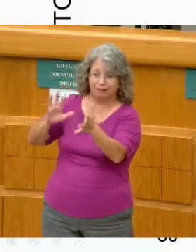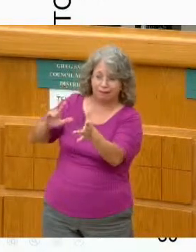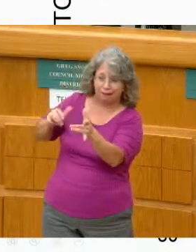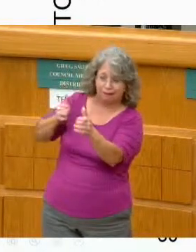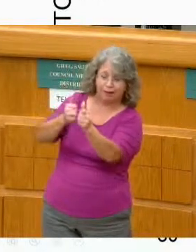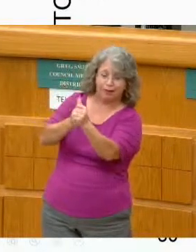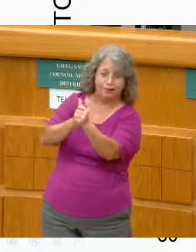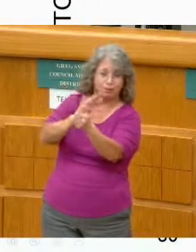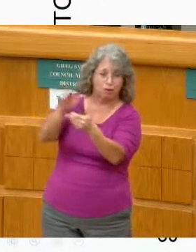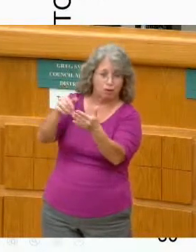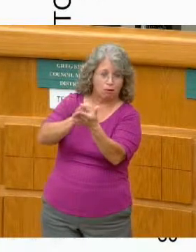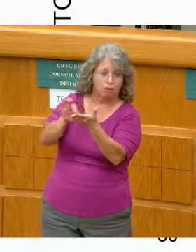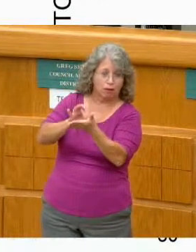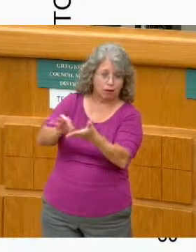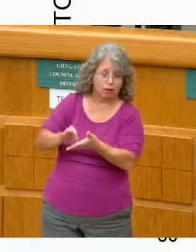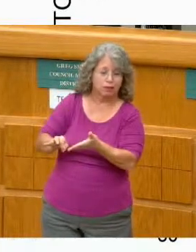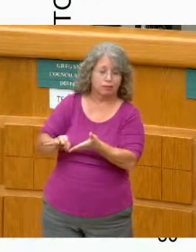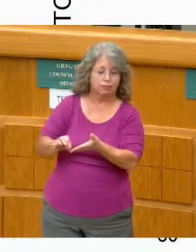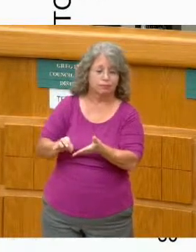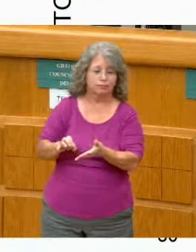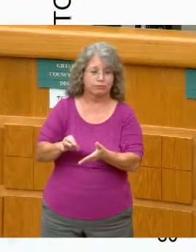as things get counted, that's going to go higher.